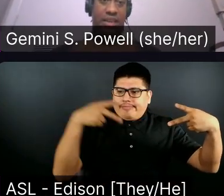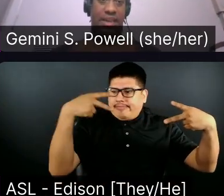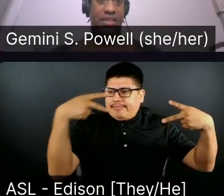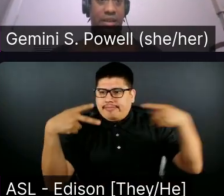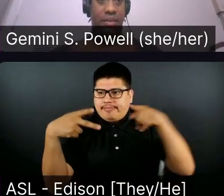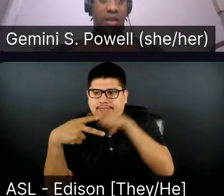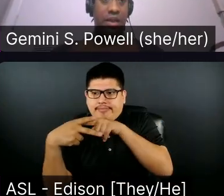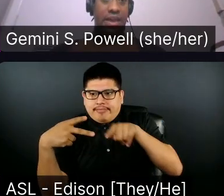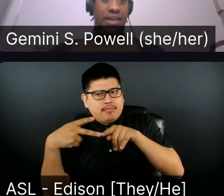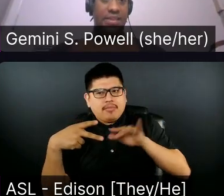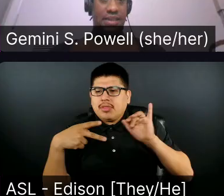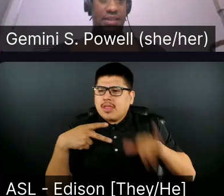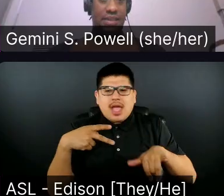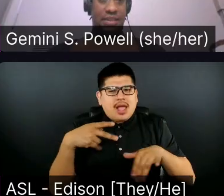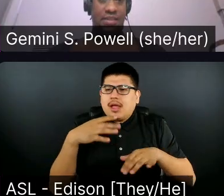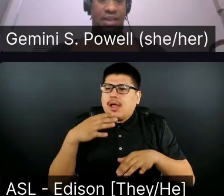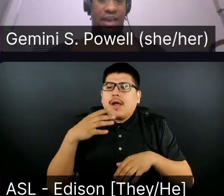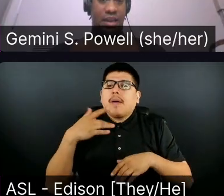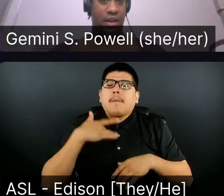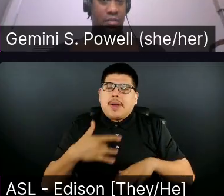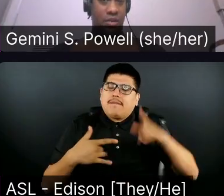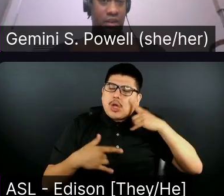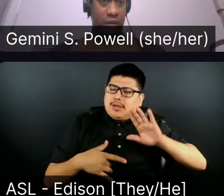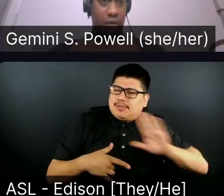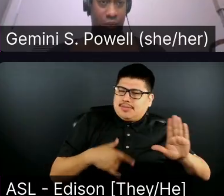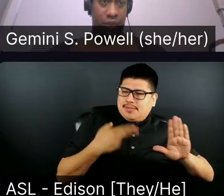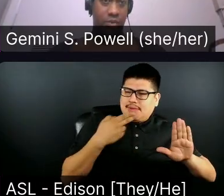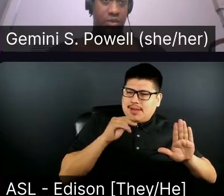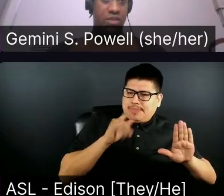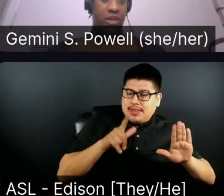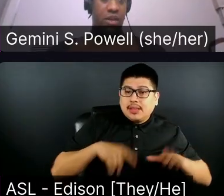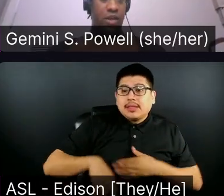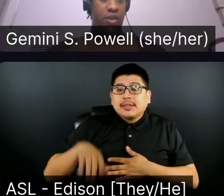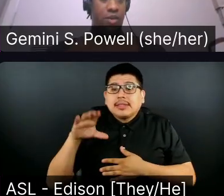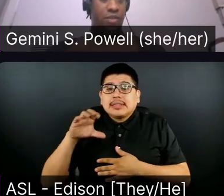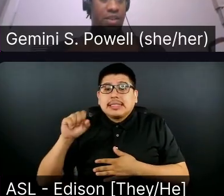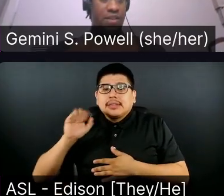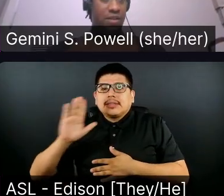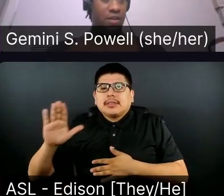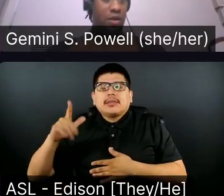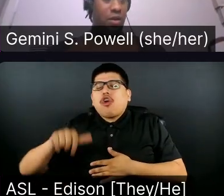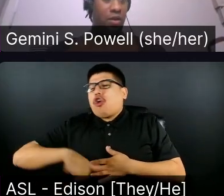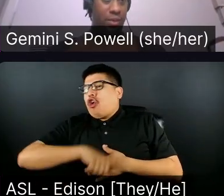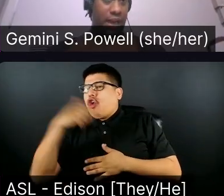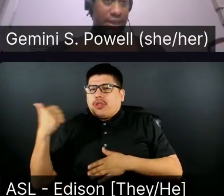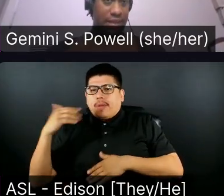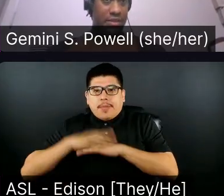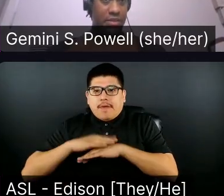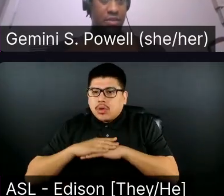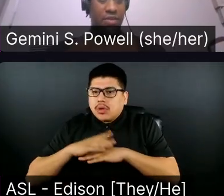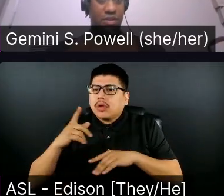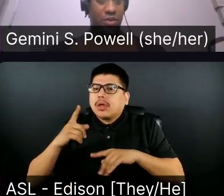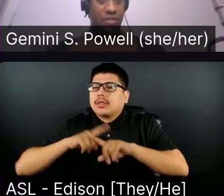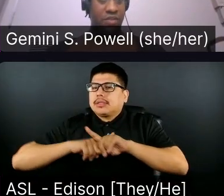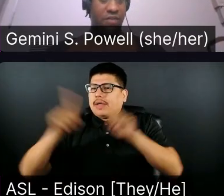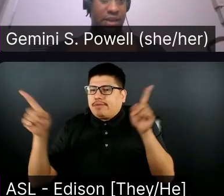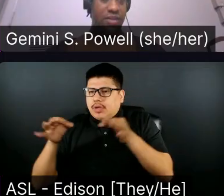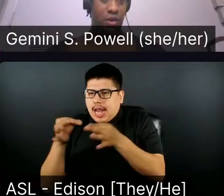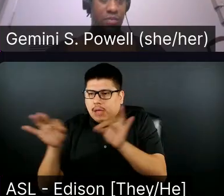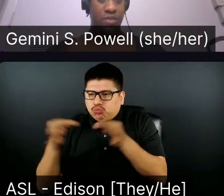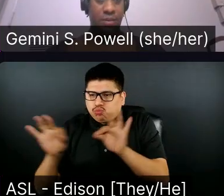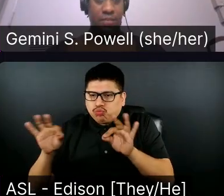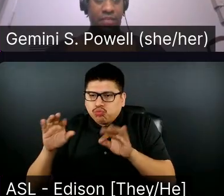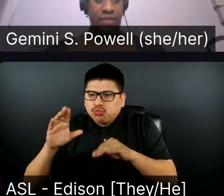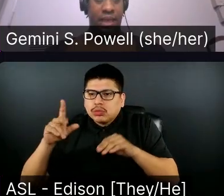typically used in HTML, CSS and a number of other coding languages use these curly brackets to sort of